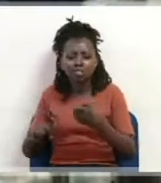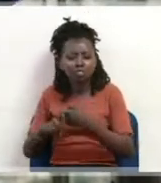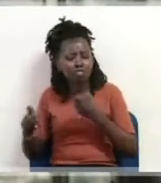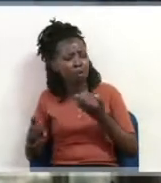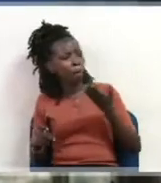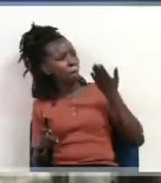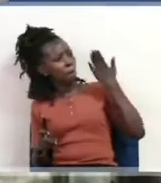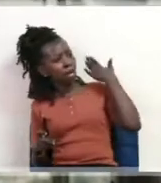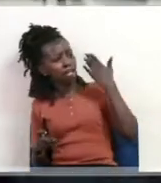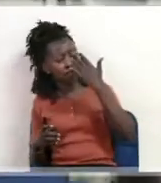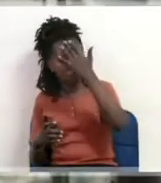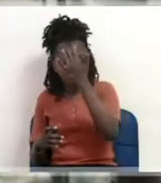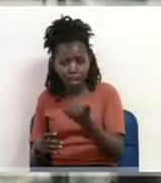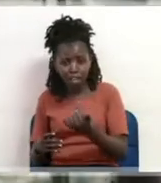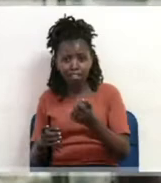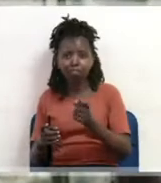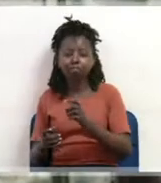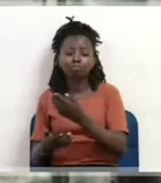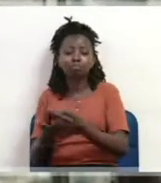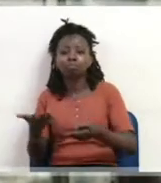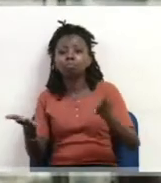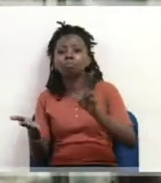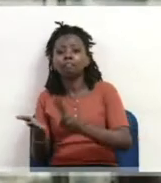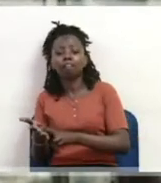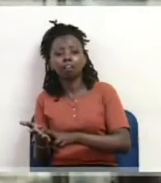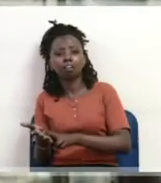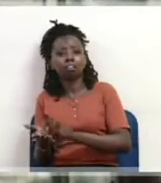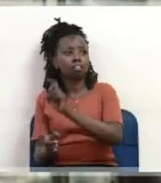because you failed then.